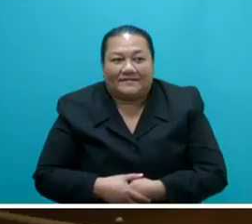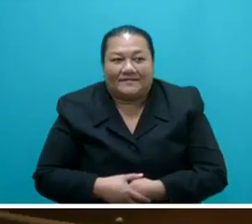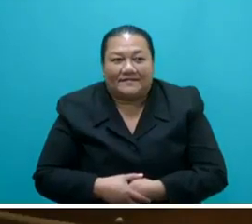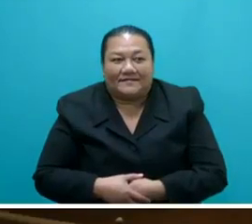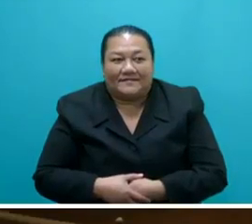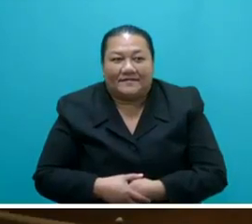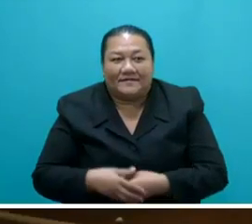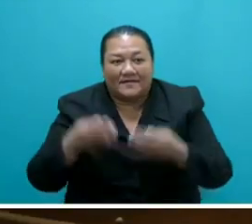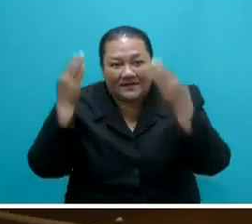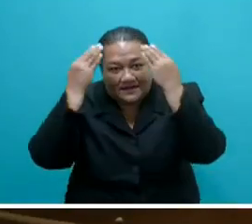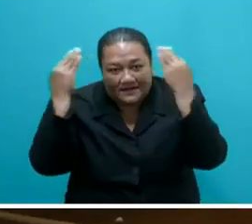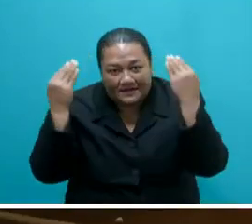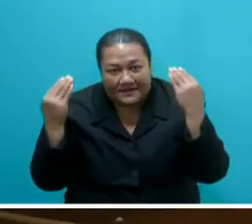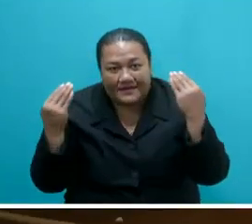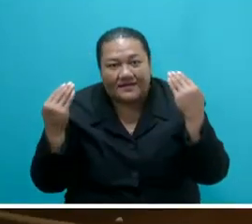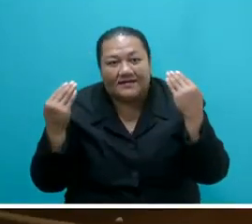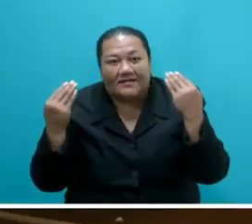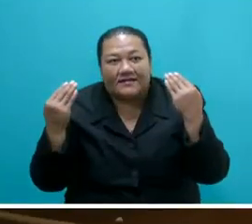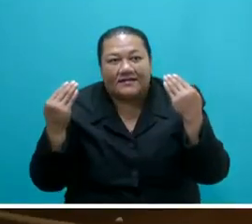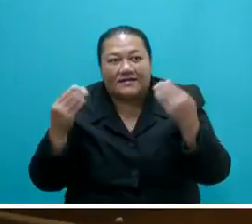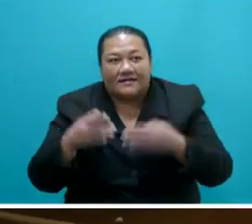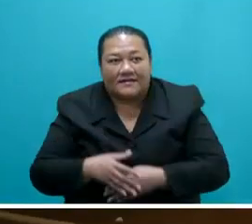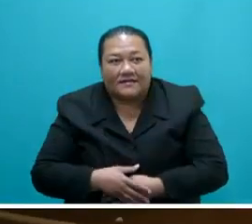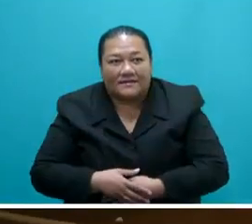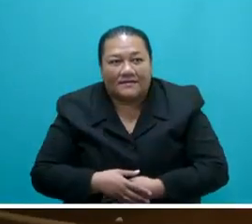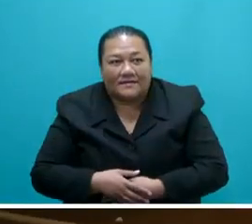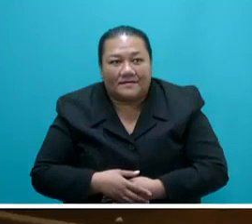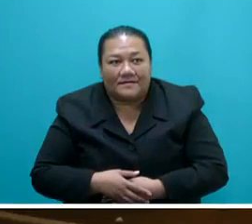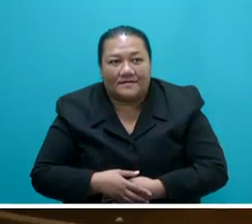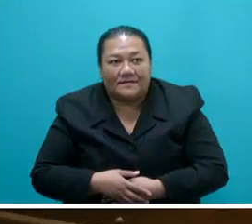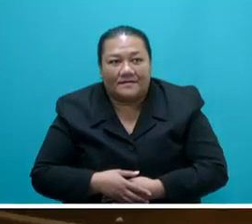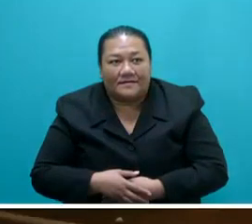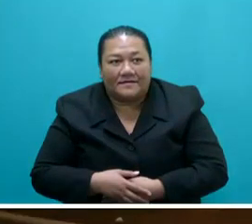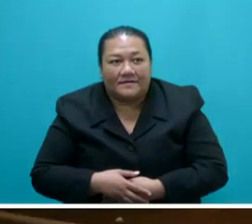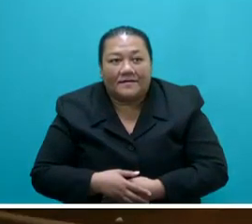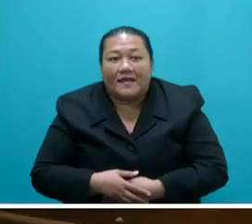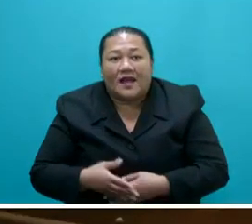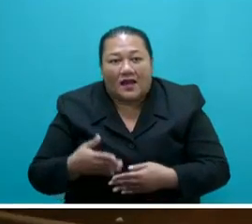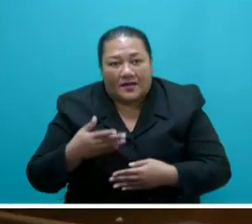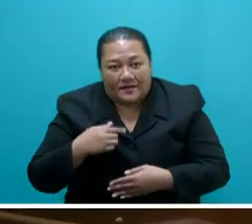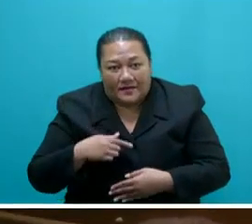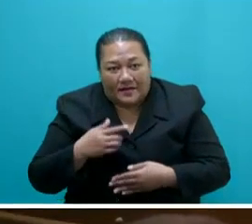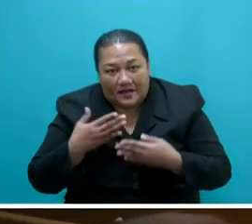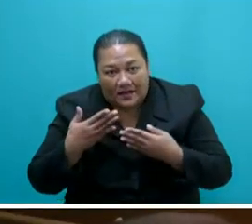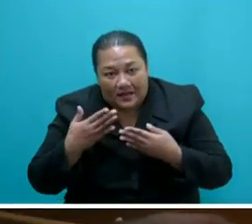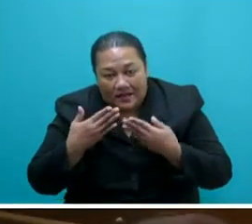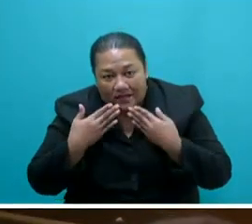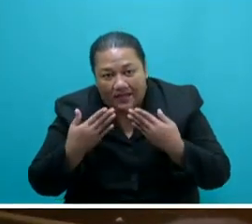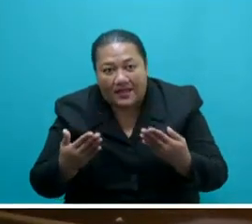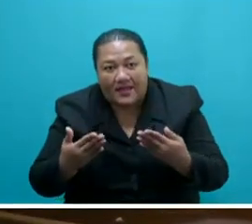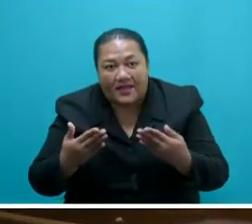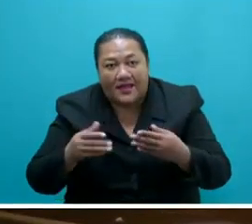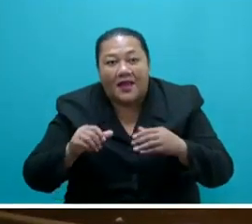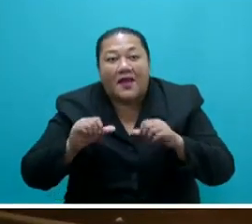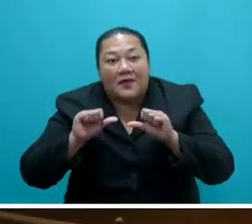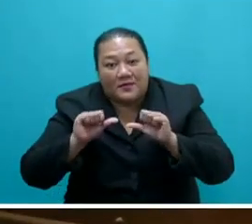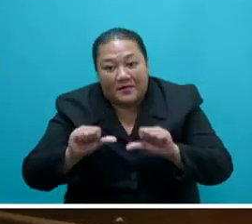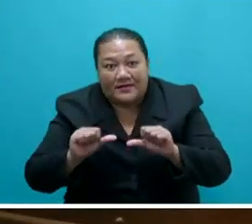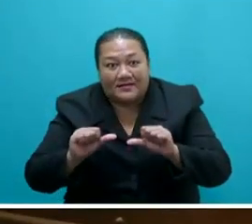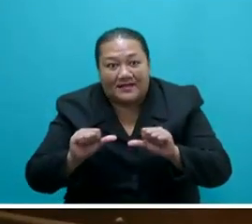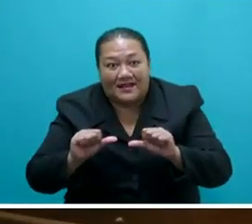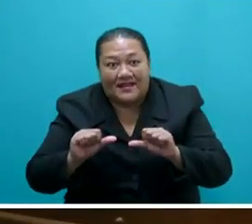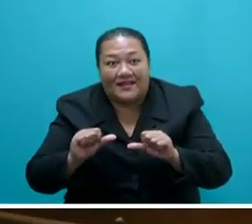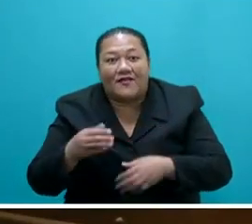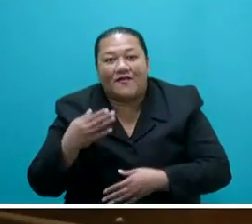Mr. Speaker, let me again thank His Excellency the President for